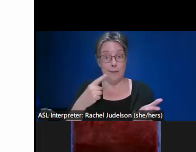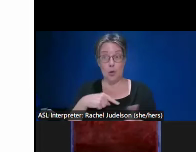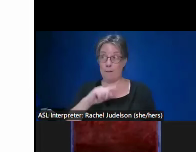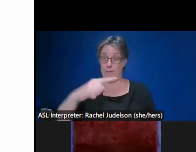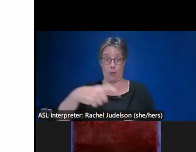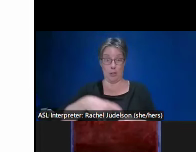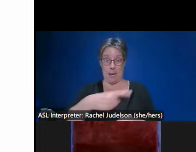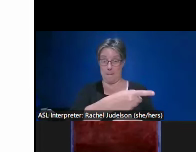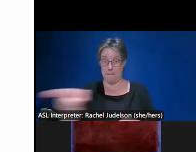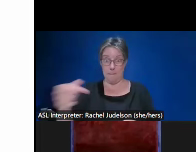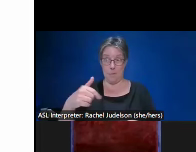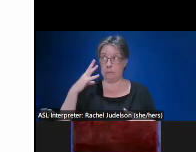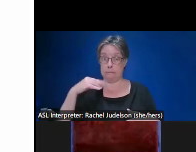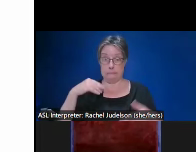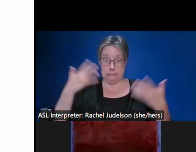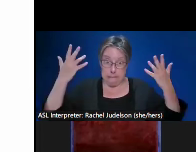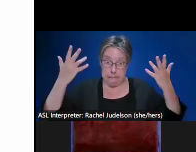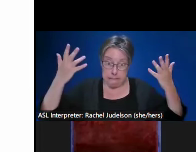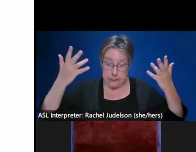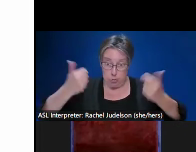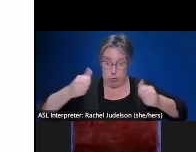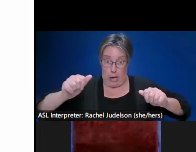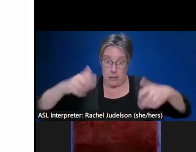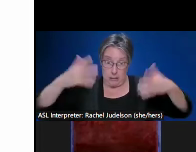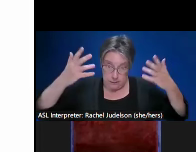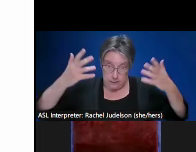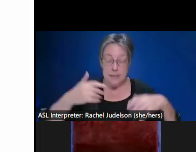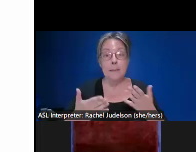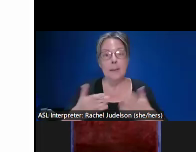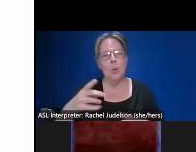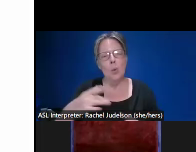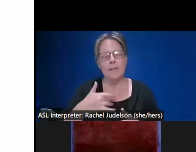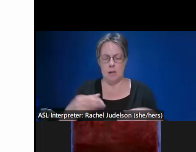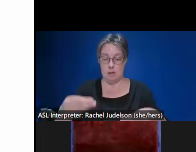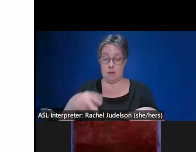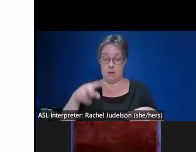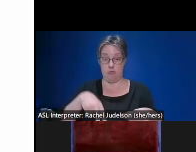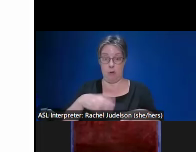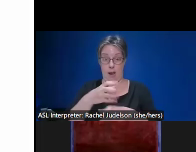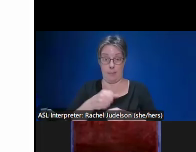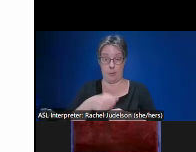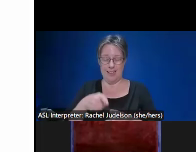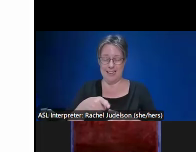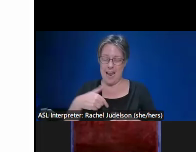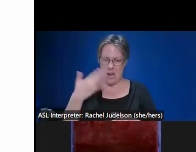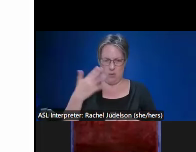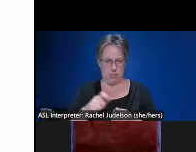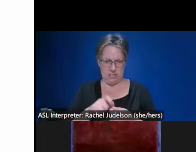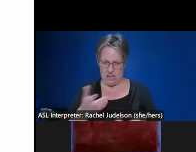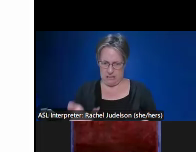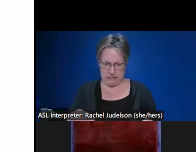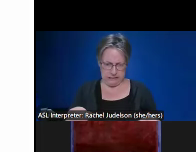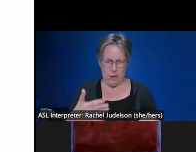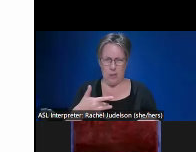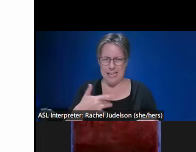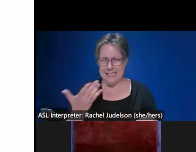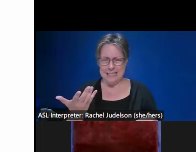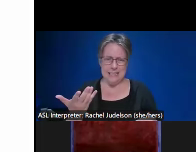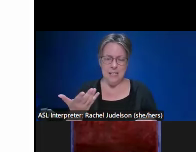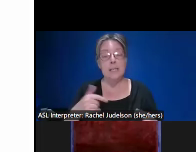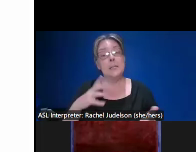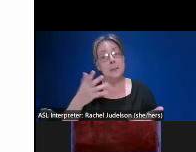time. Um, and you may feel, well, I don't know exactly where to, like, you kind of have, it takes